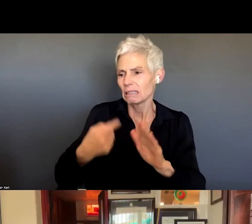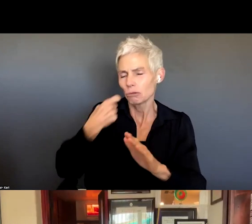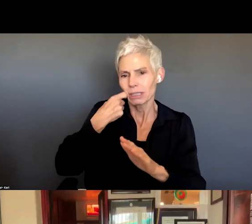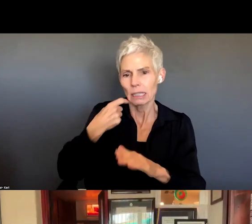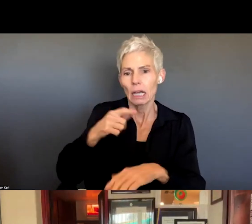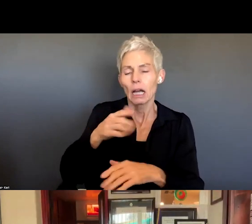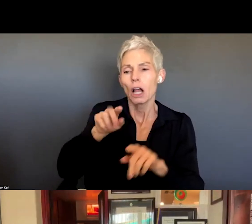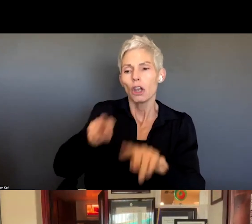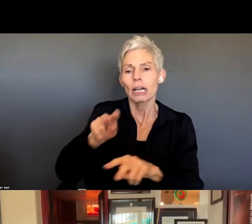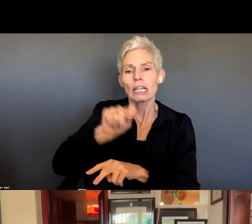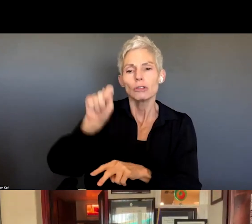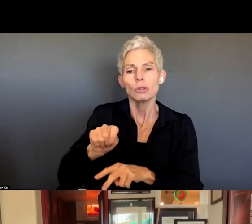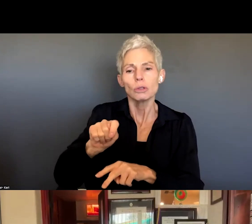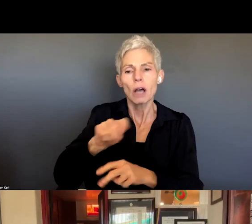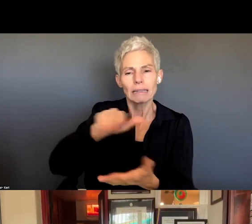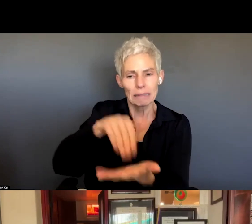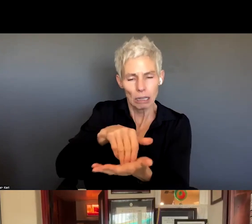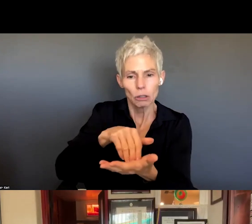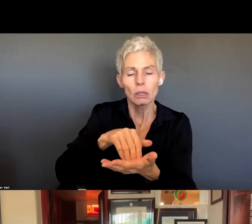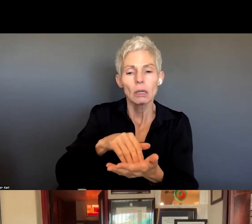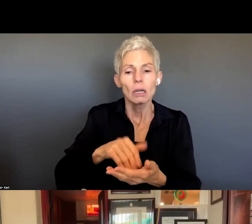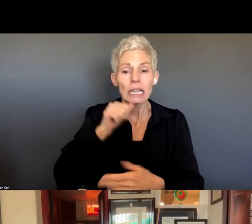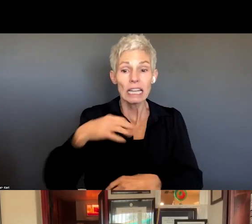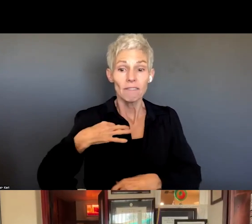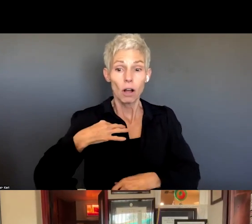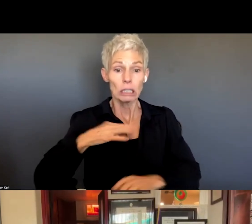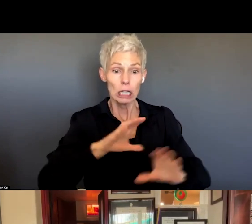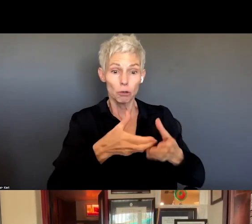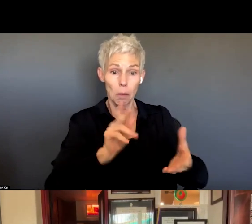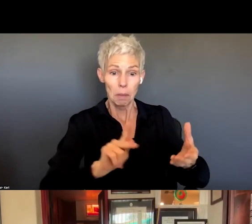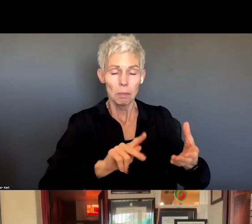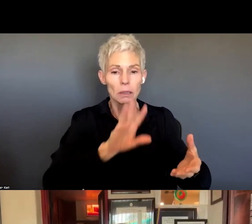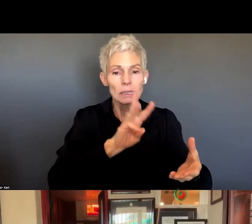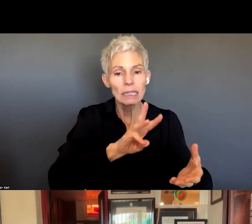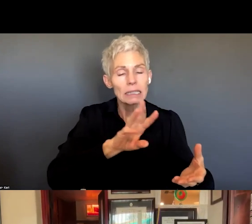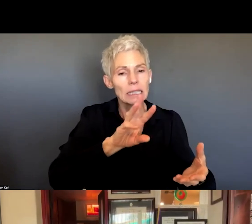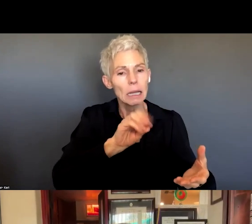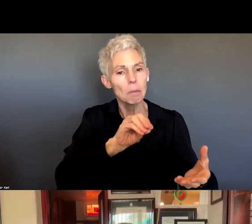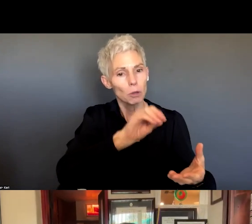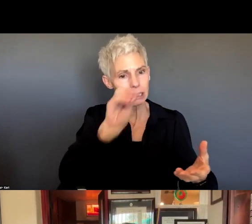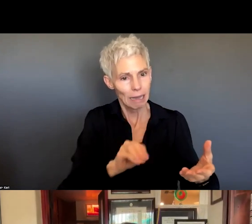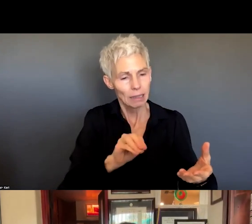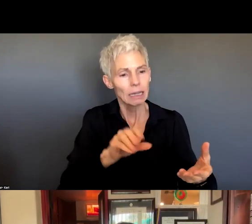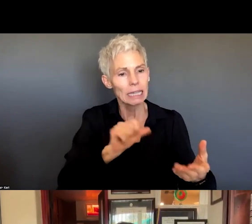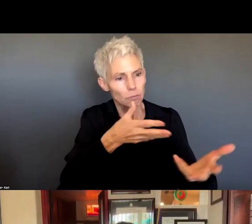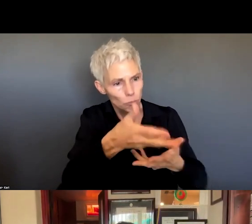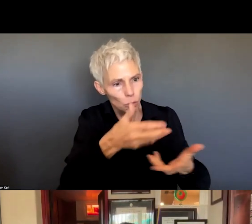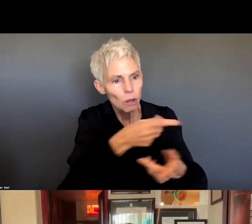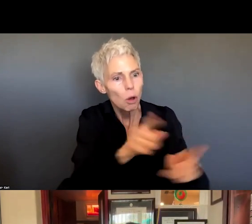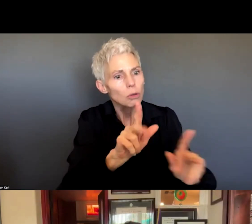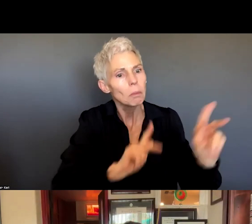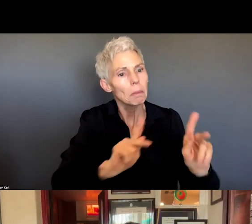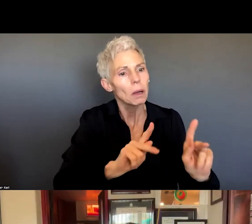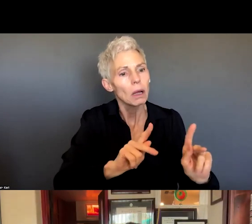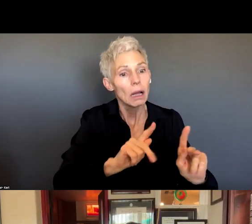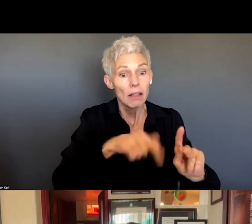facility that showed that of our involuntary population, 60% we were able to engage with and to have them either get